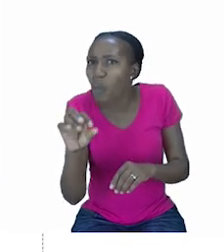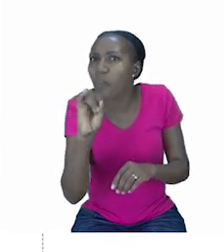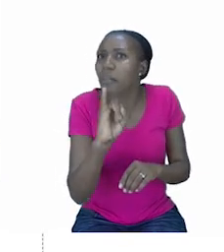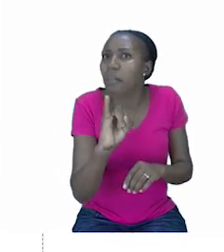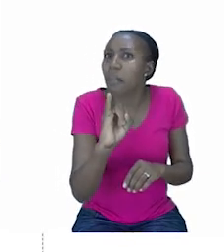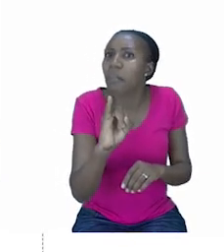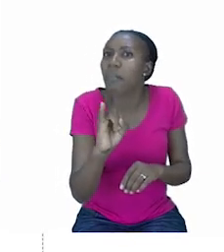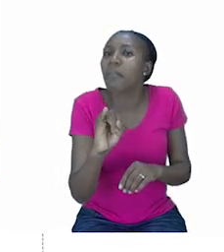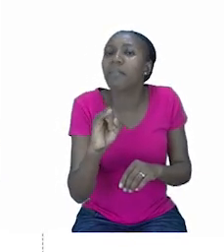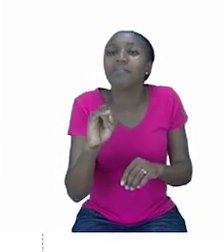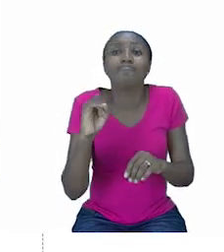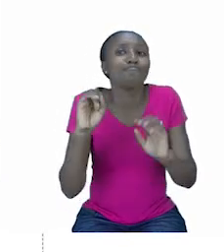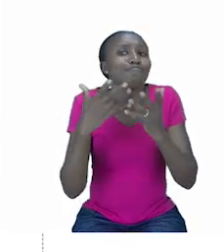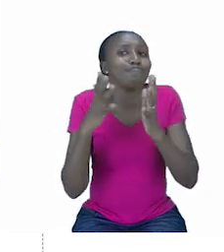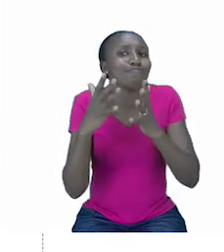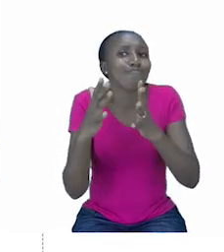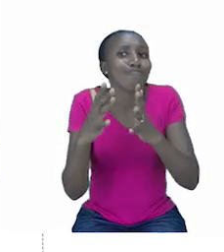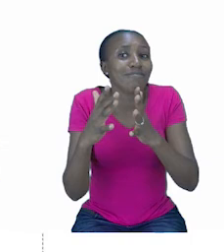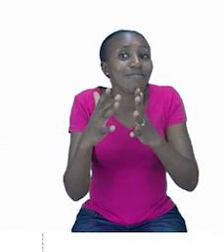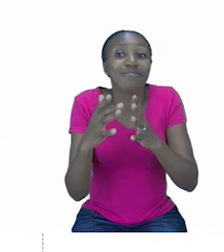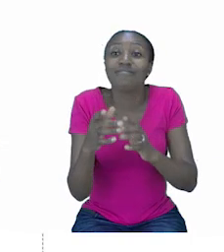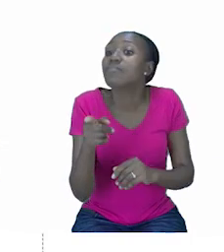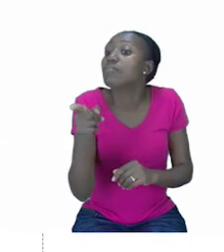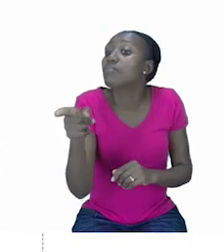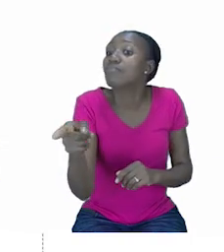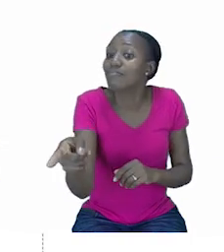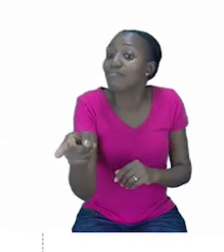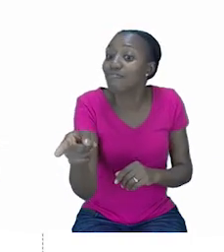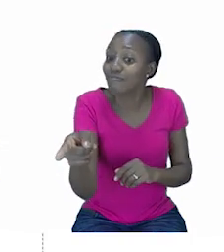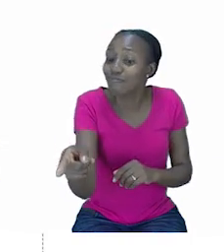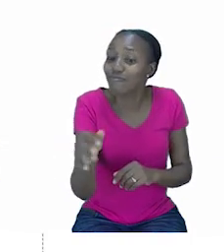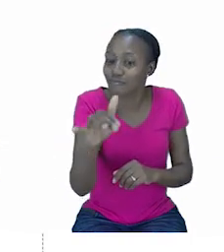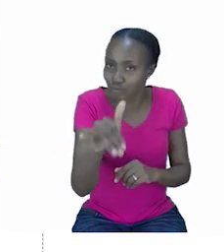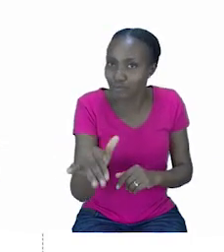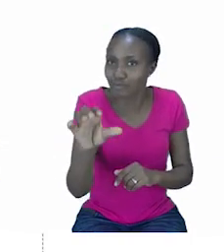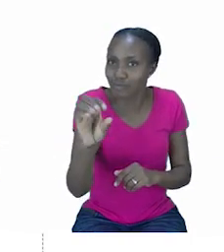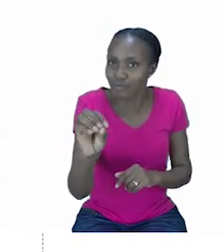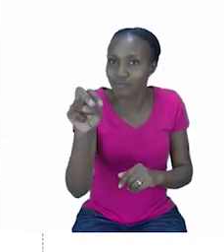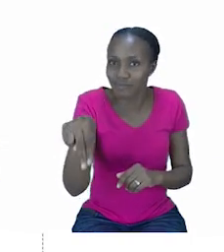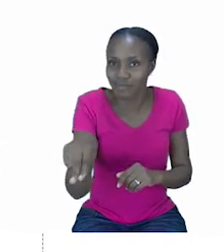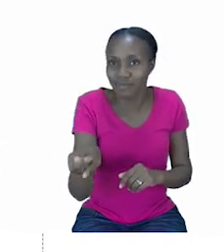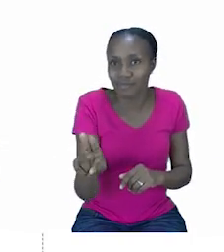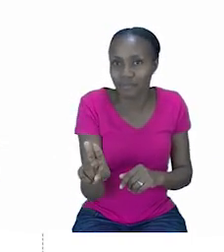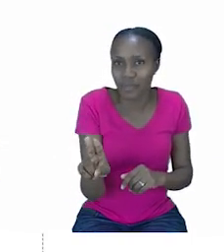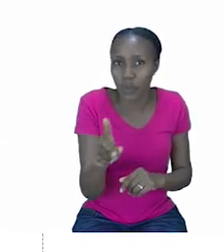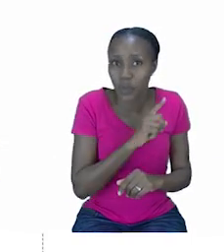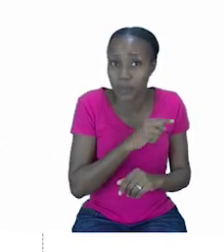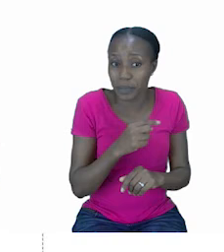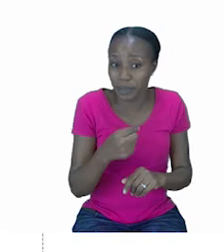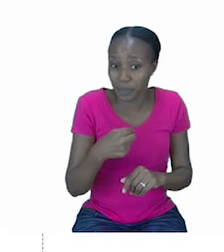Very good, grade ones. We use you because the person is